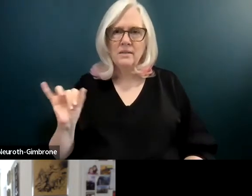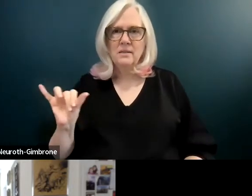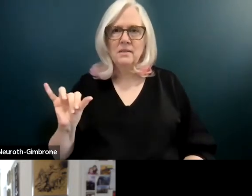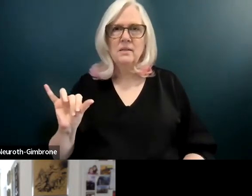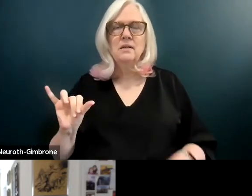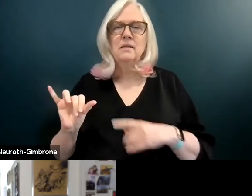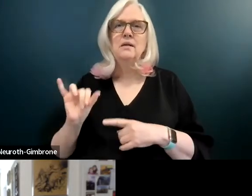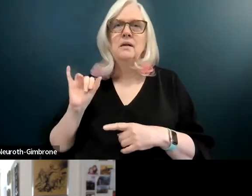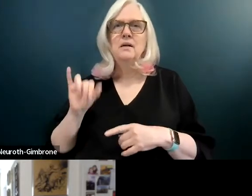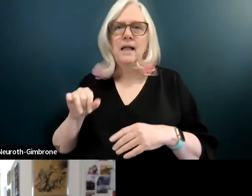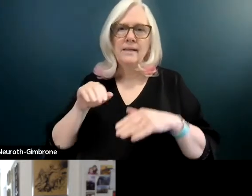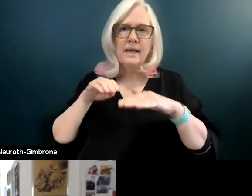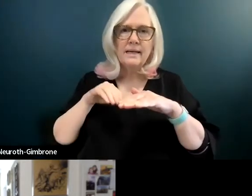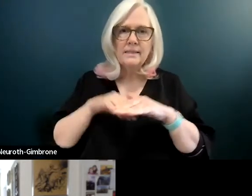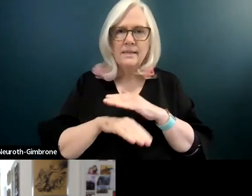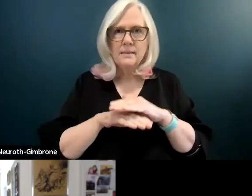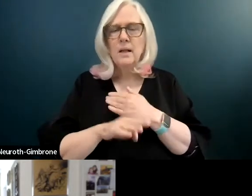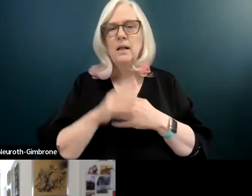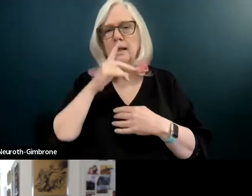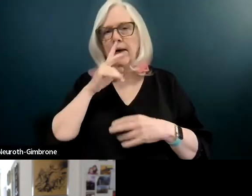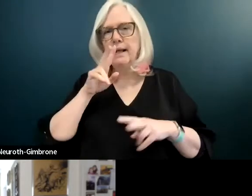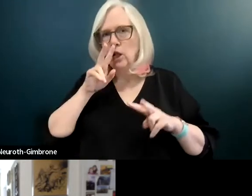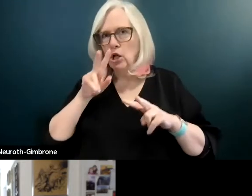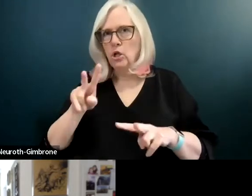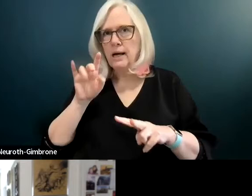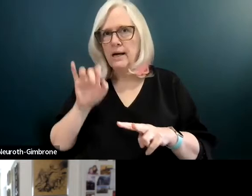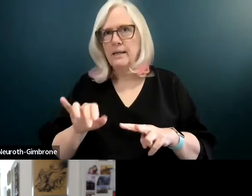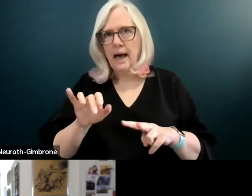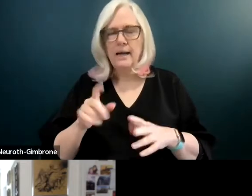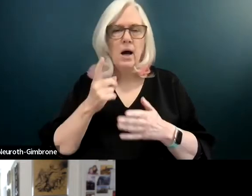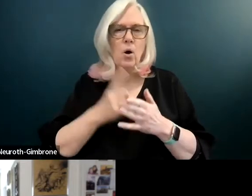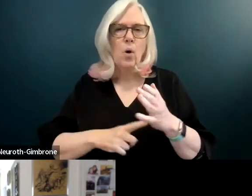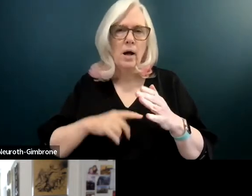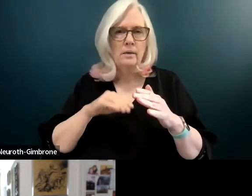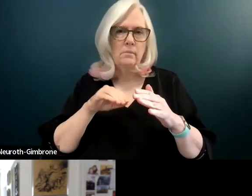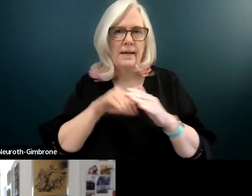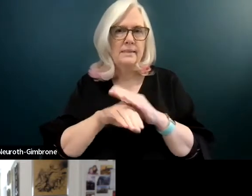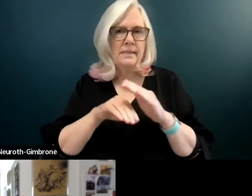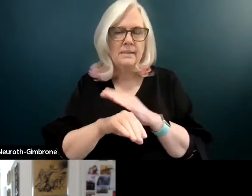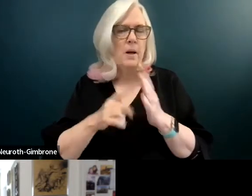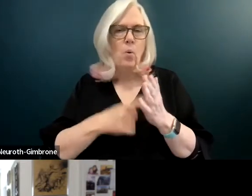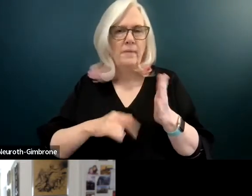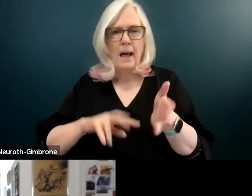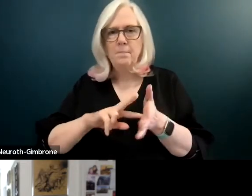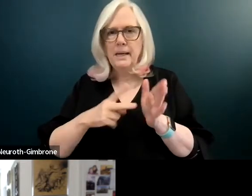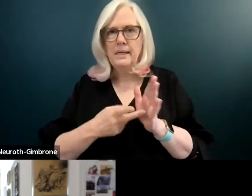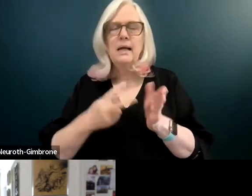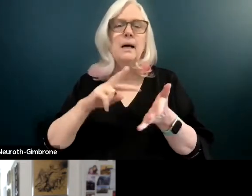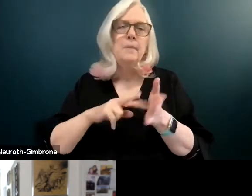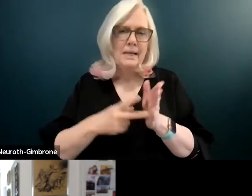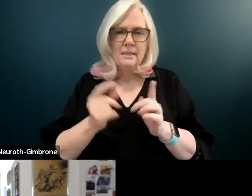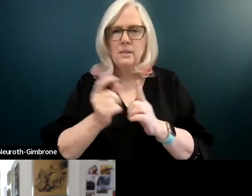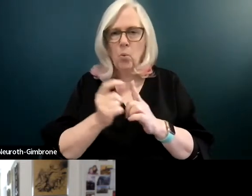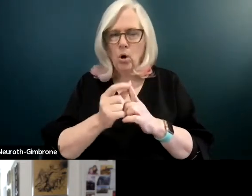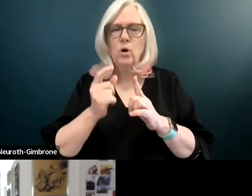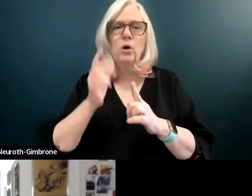being accessible and looking at issues around what accessibility is means that the word will get out in the